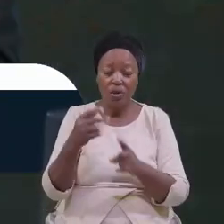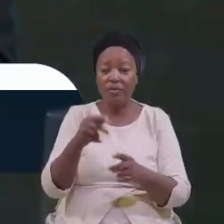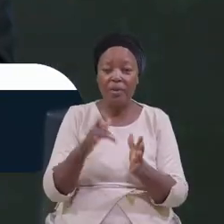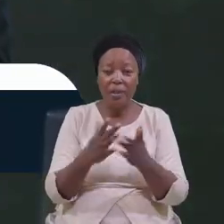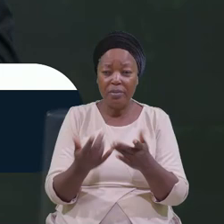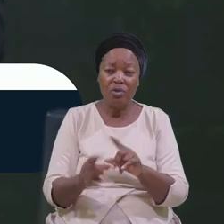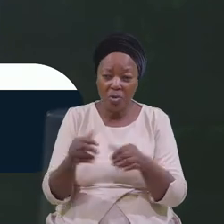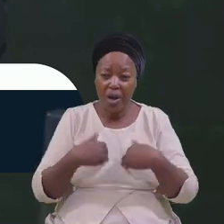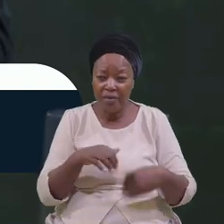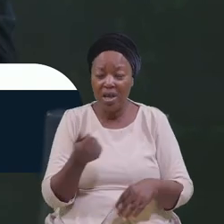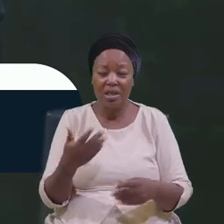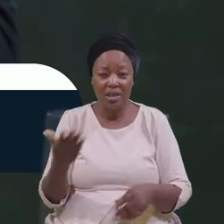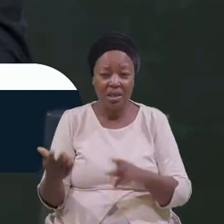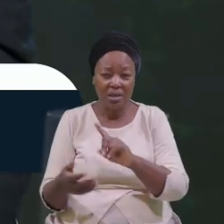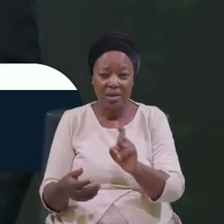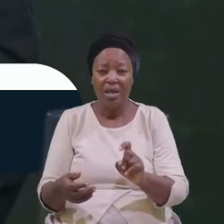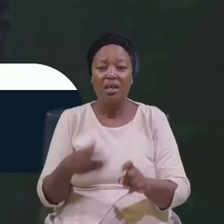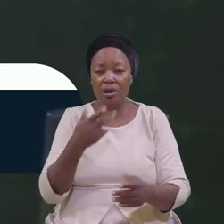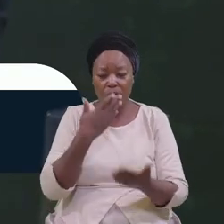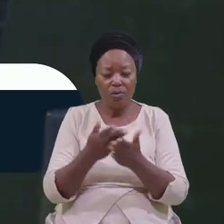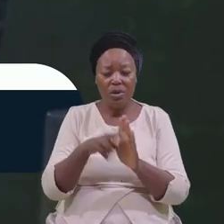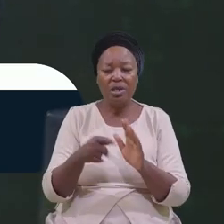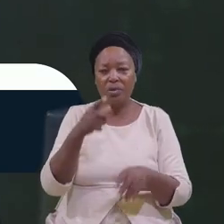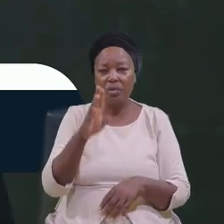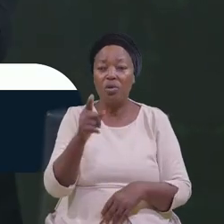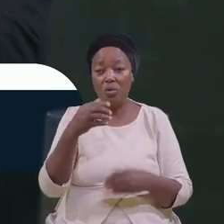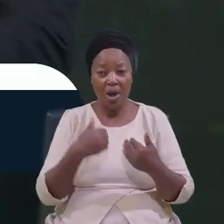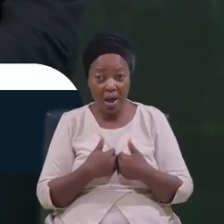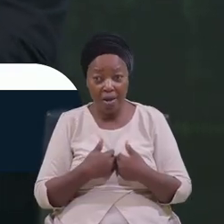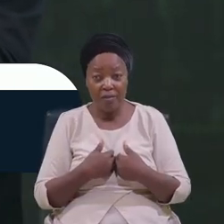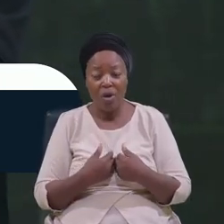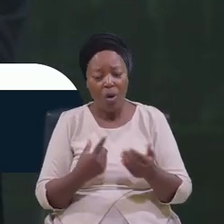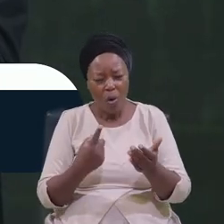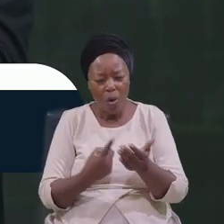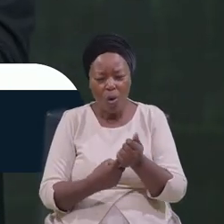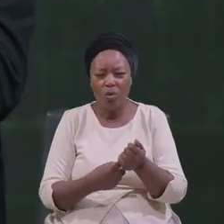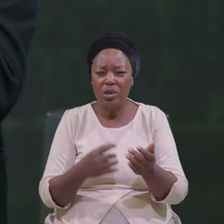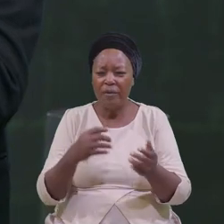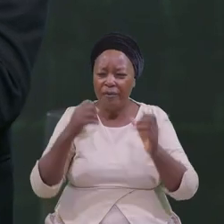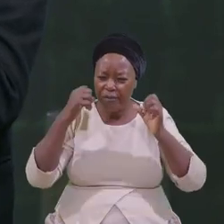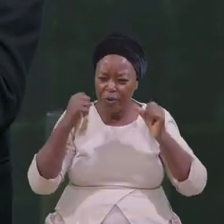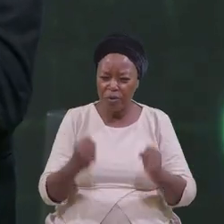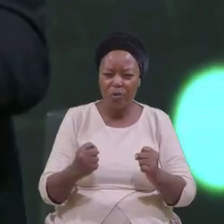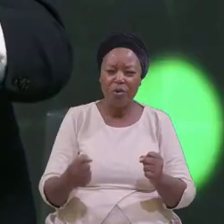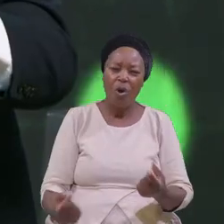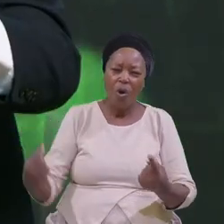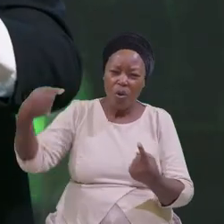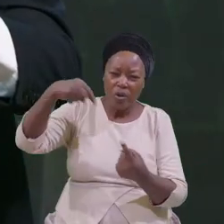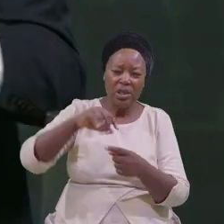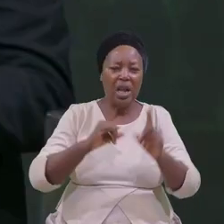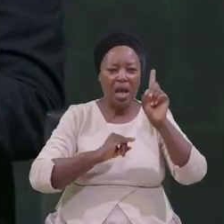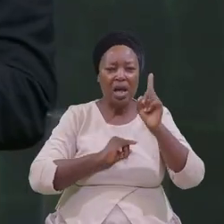have anything? The goodness of God you have. Hold fast till I come. Look at